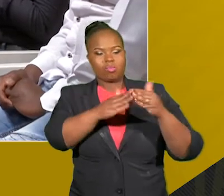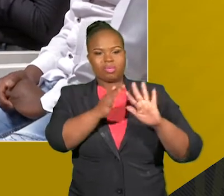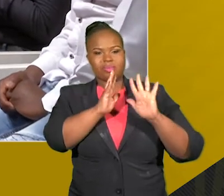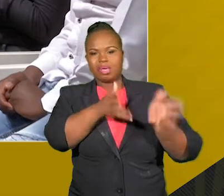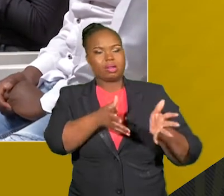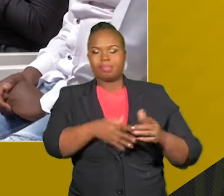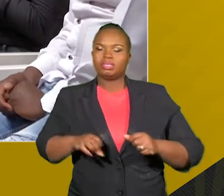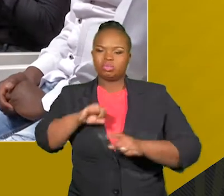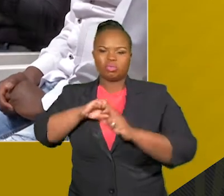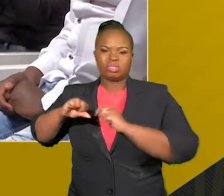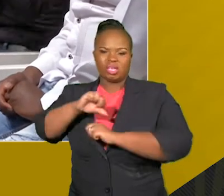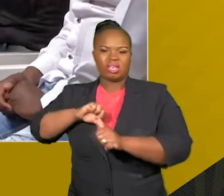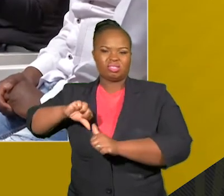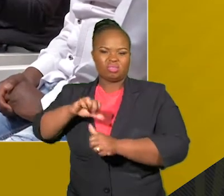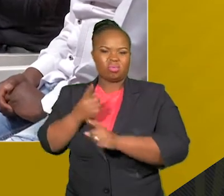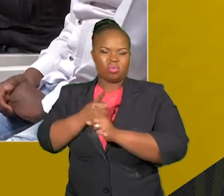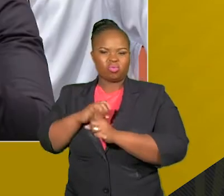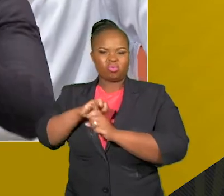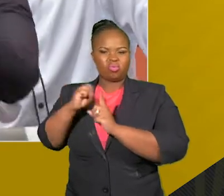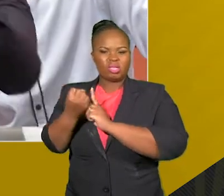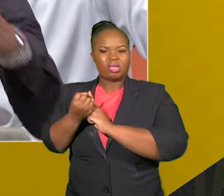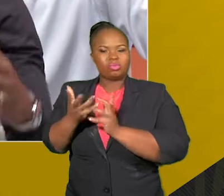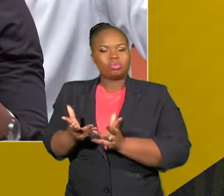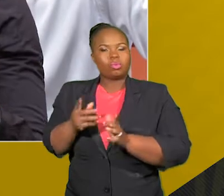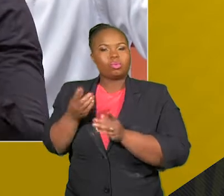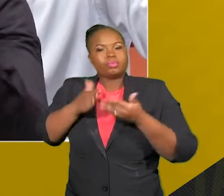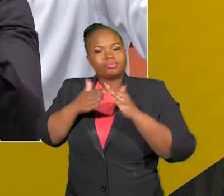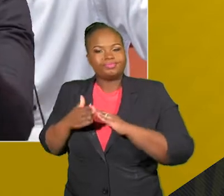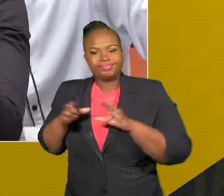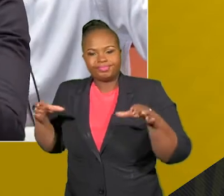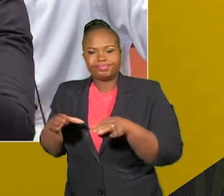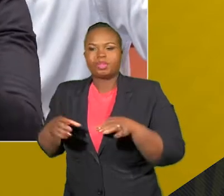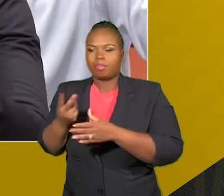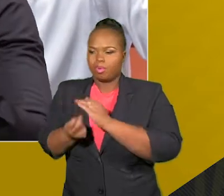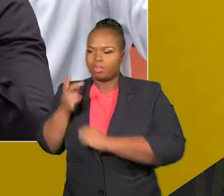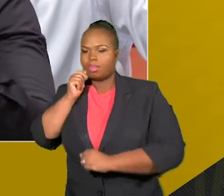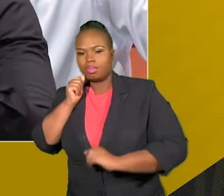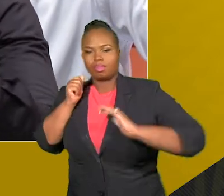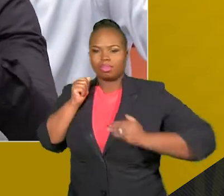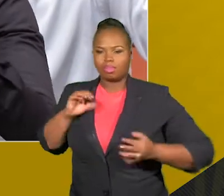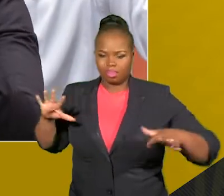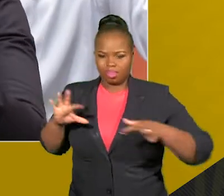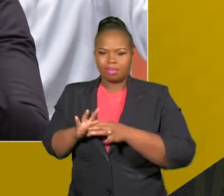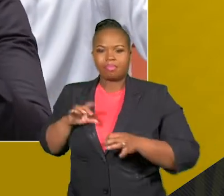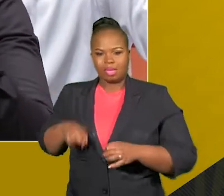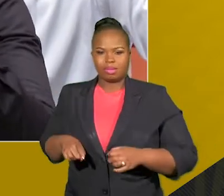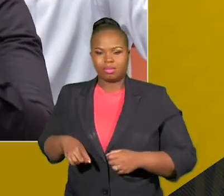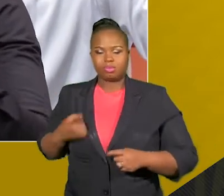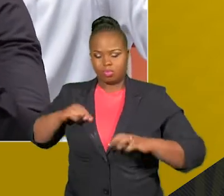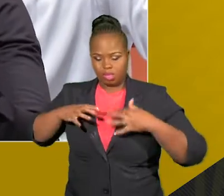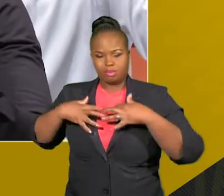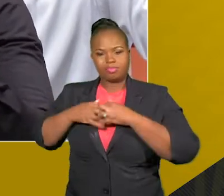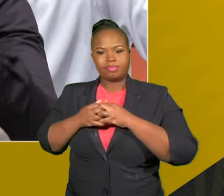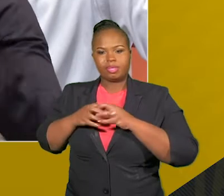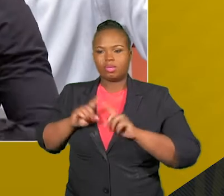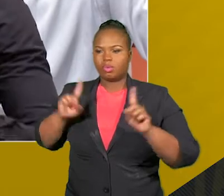It is a societal issue. So if we are going to deal with it, we must take collective responsibility, both men and women. That is why when we formed Not In My Name, the movement,